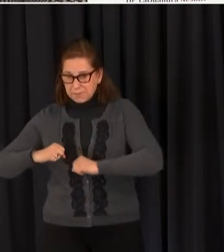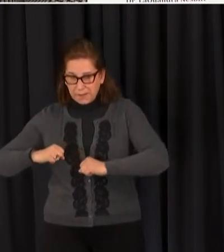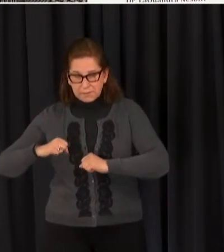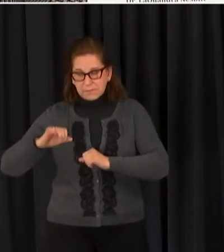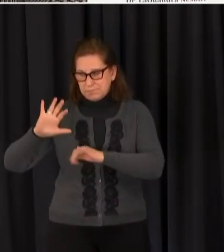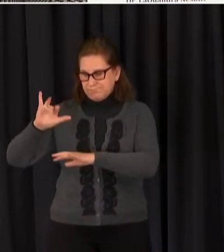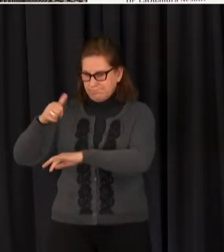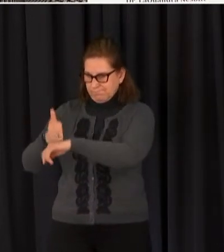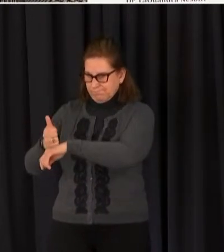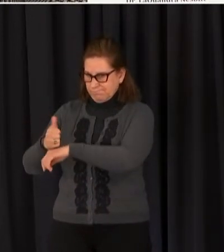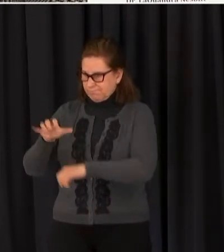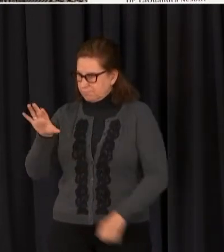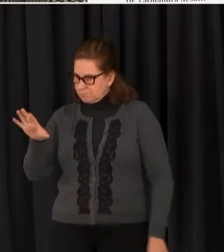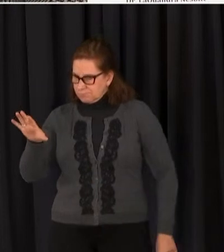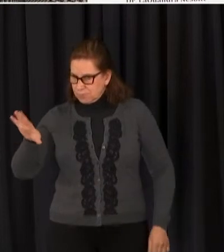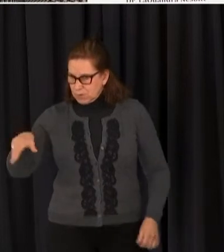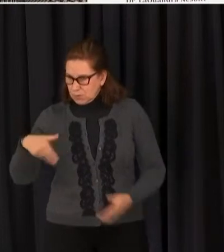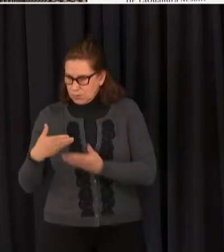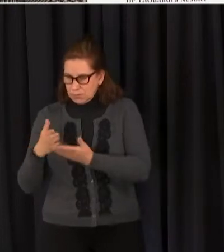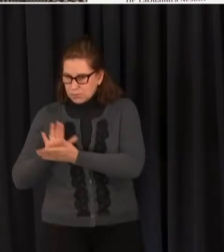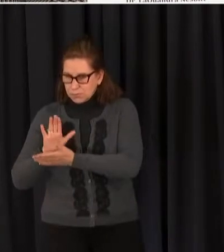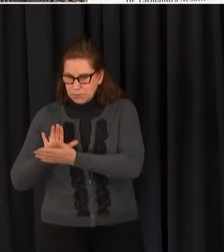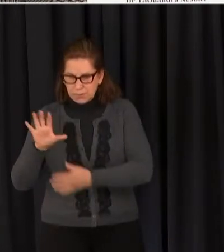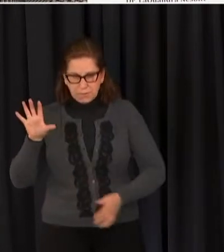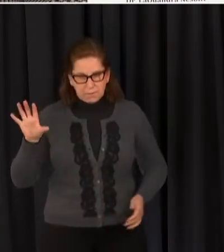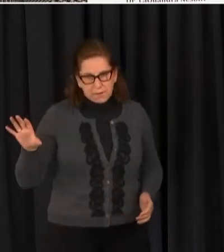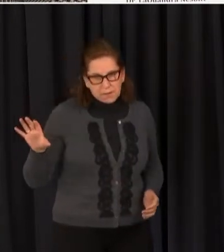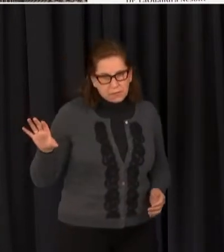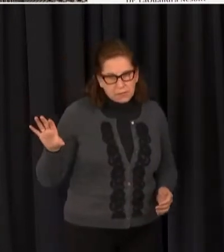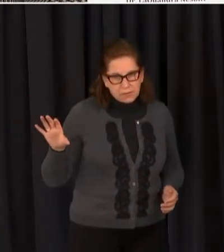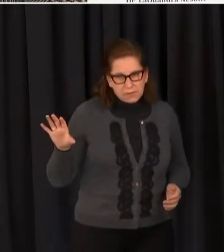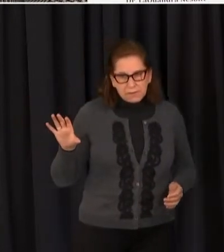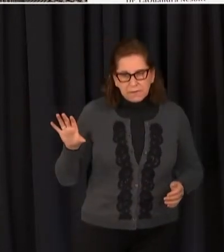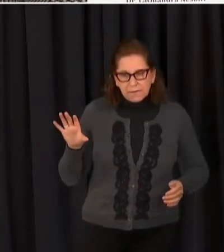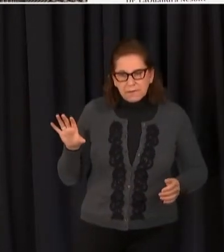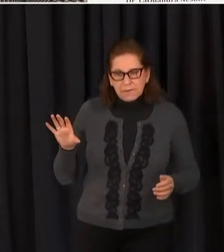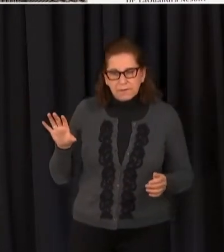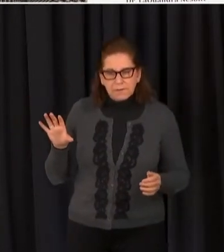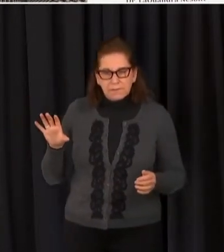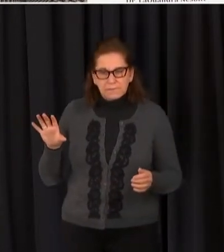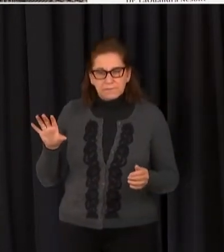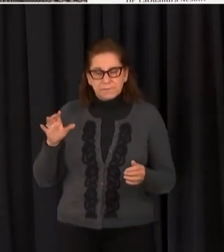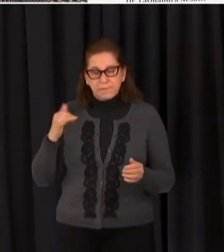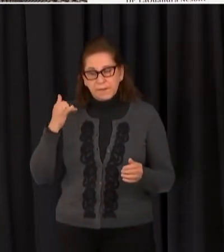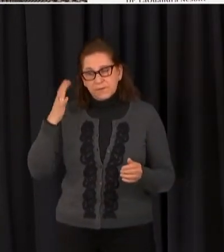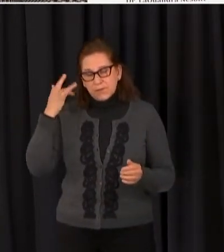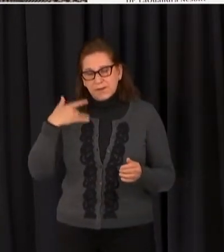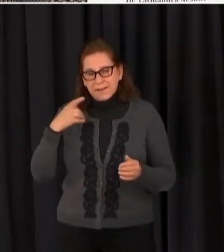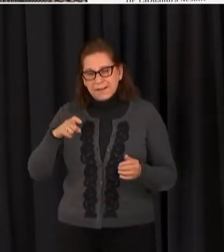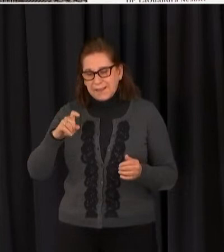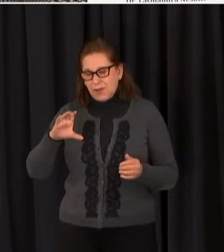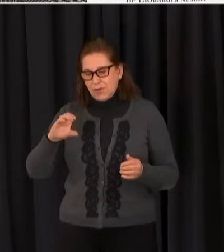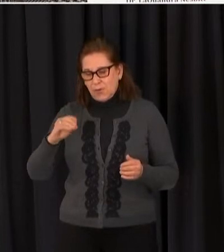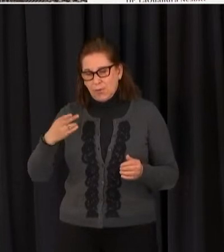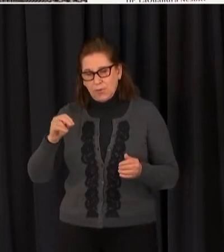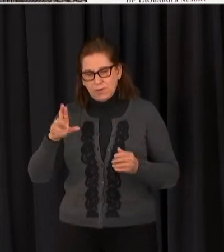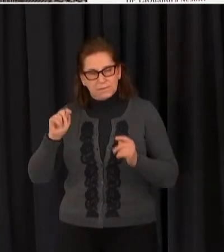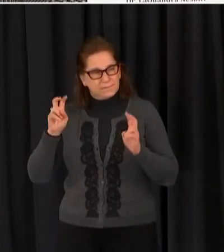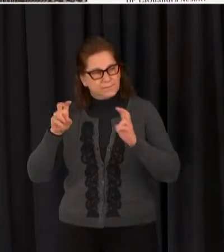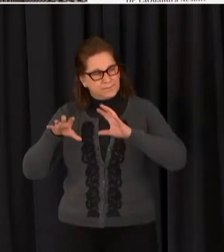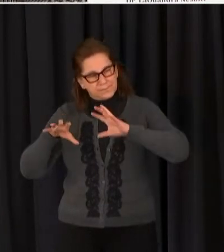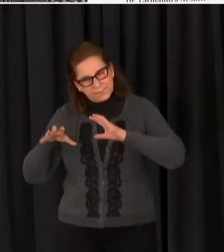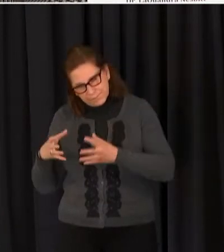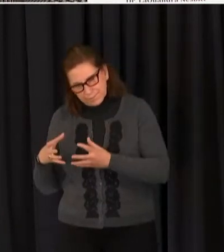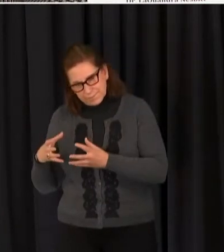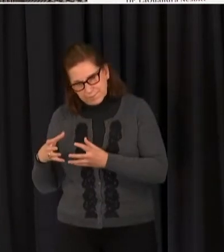schools that choose to use cohorting, choose not to use cohorting and allow for the mixing of students, we know this to be more common in the high